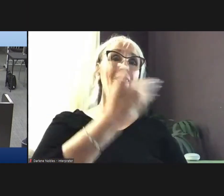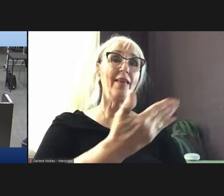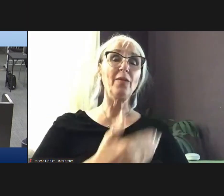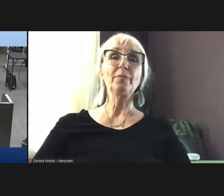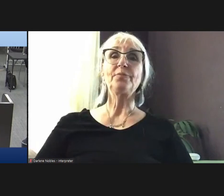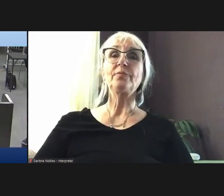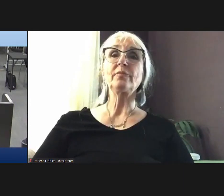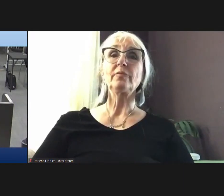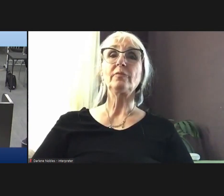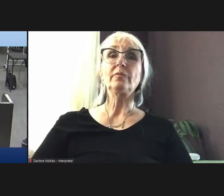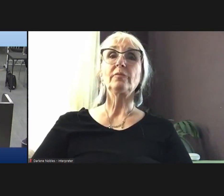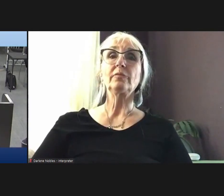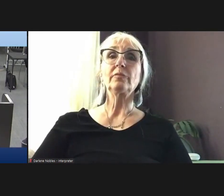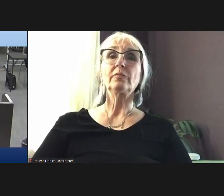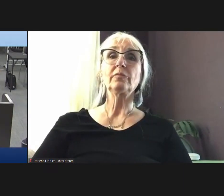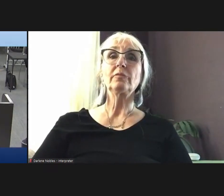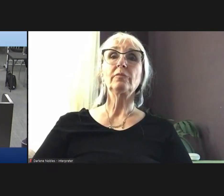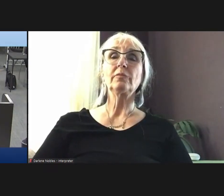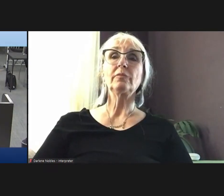Great.